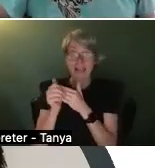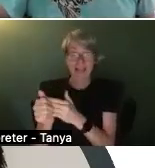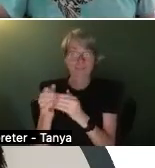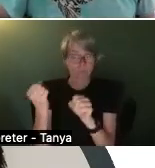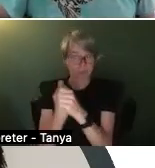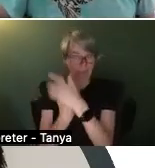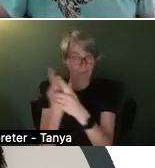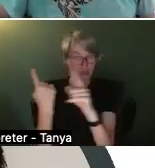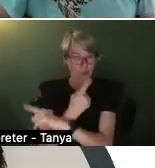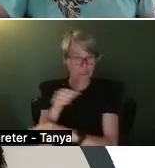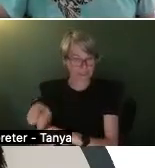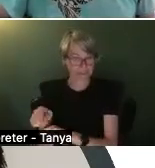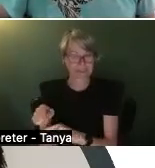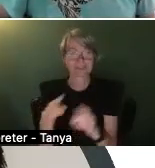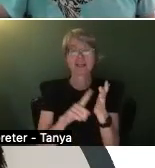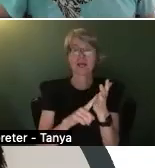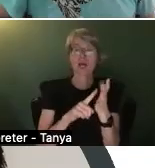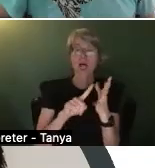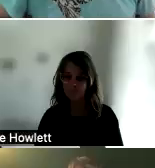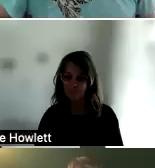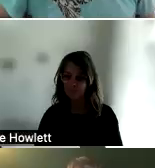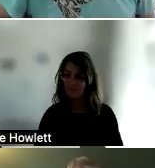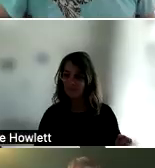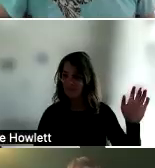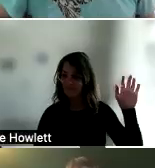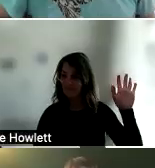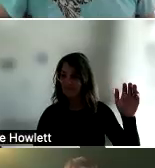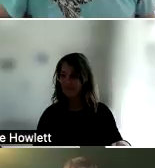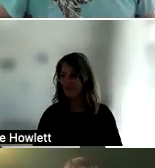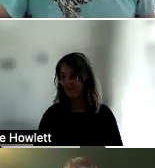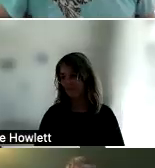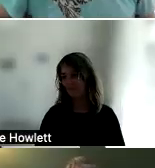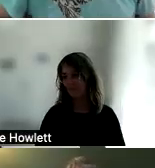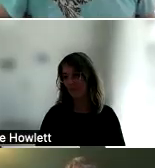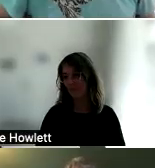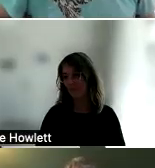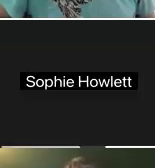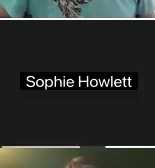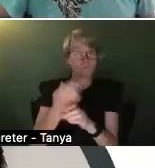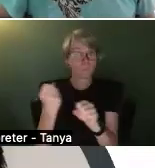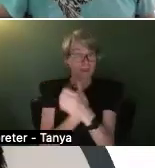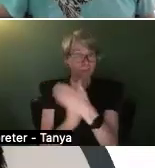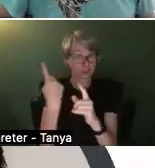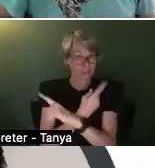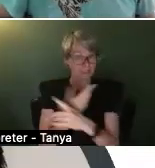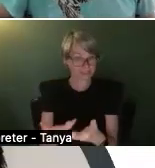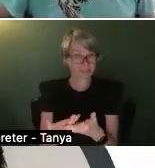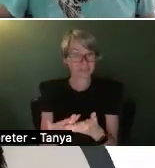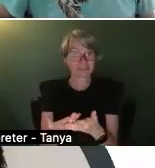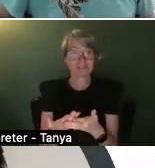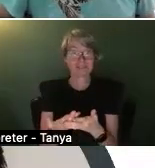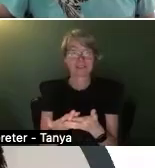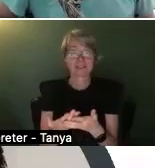centre, Laura Nain, the project worker for the Driving Change at the centre. I would like to pass on to you